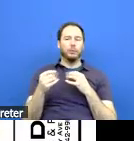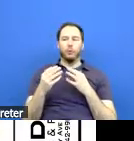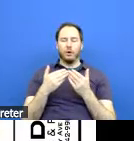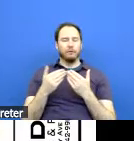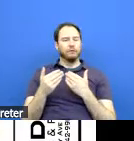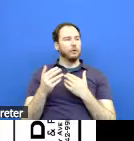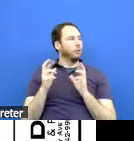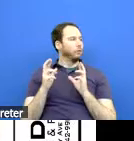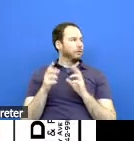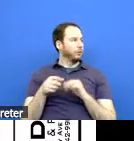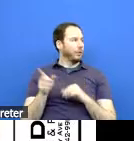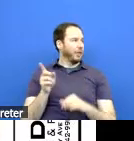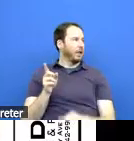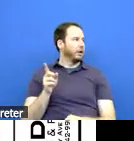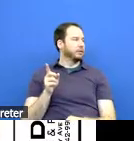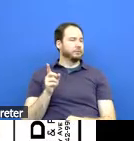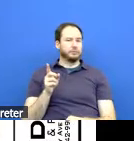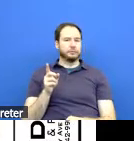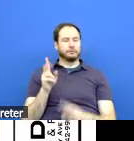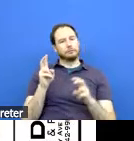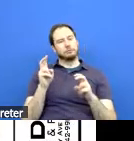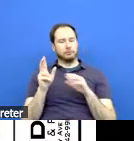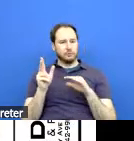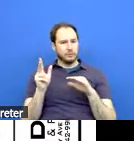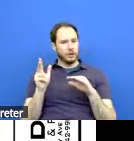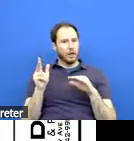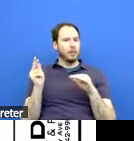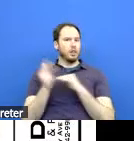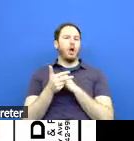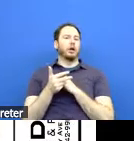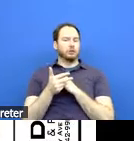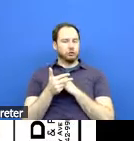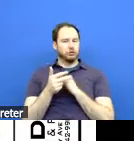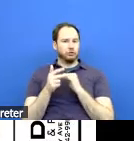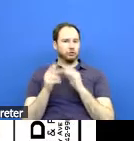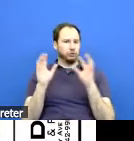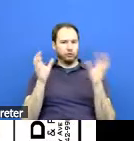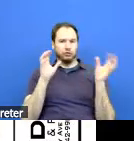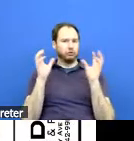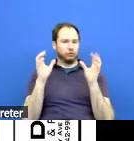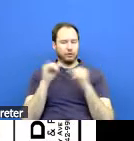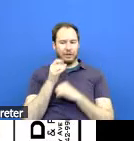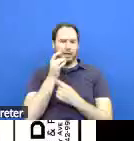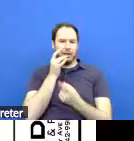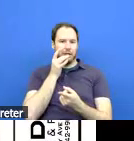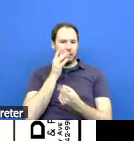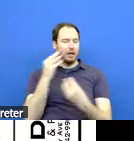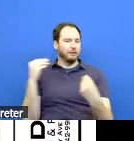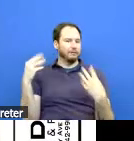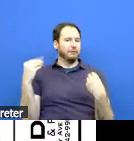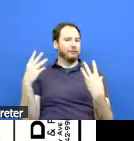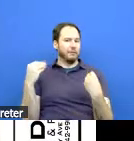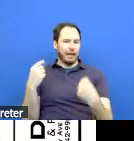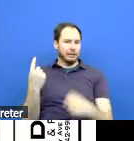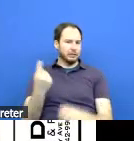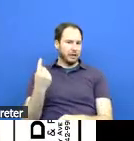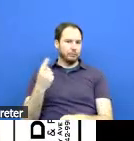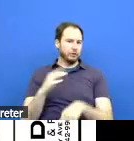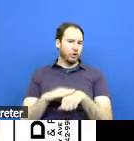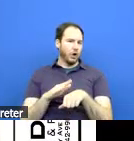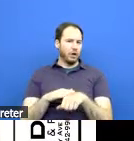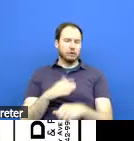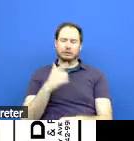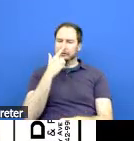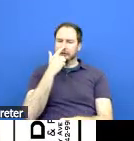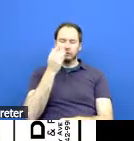they launch the vehicles, for lack of a better way to put it, that those lights flash, caution. That's